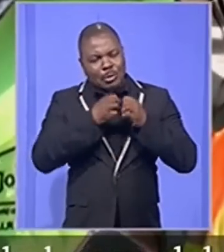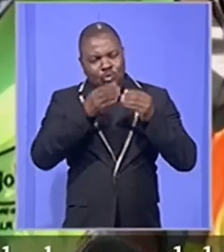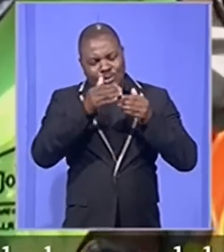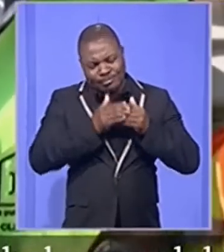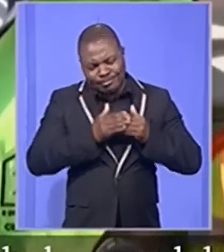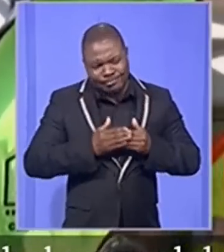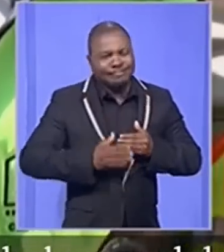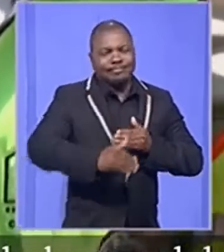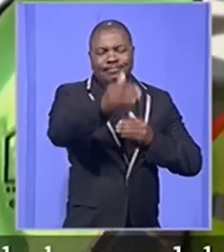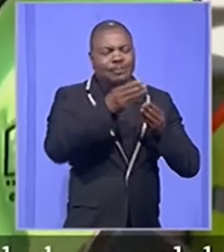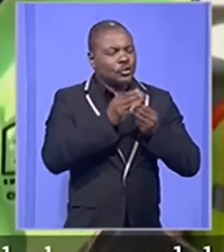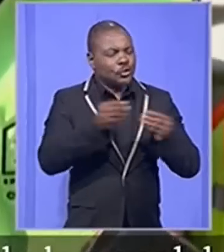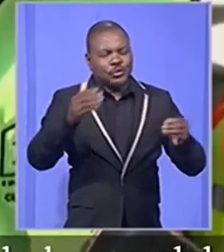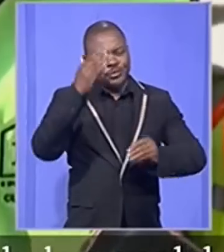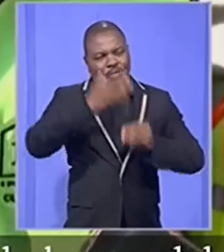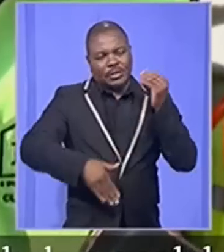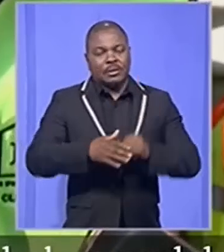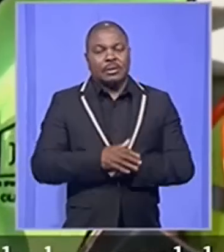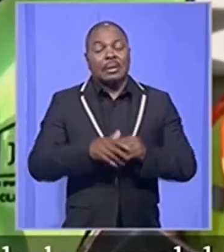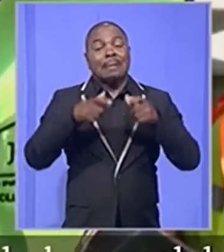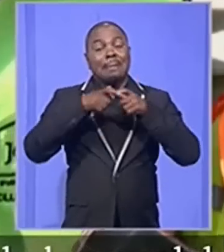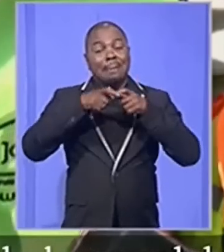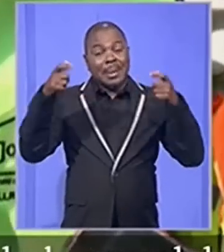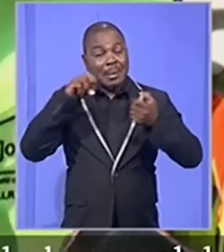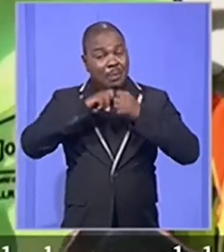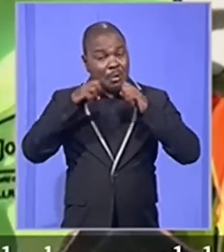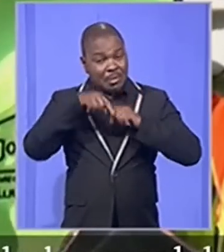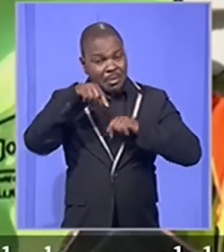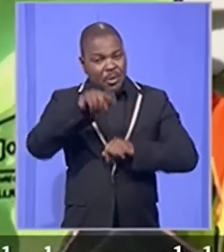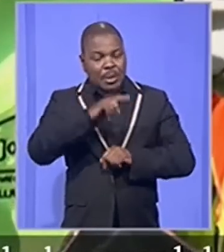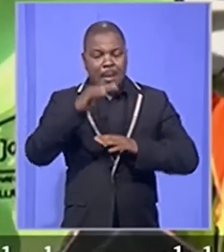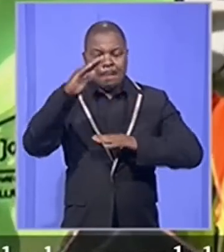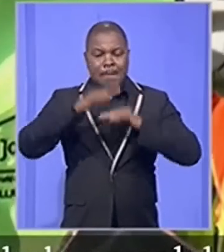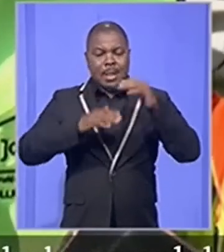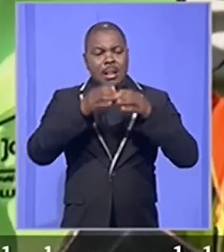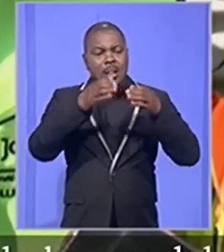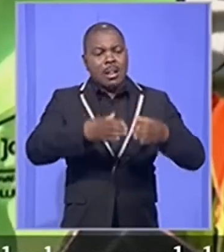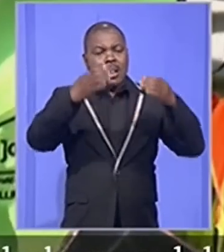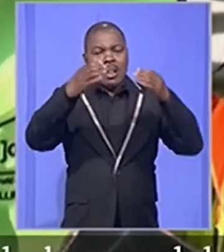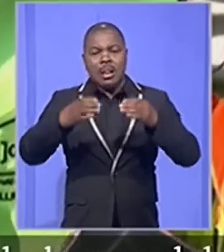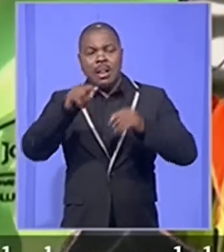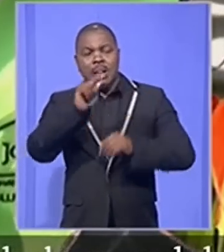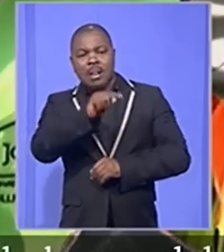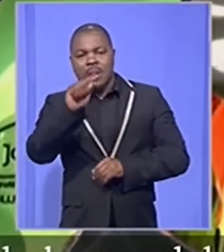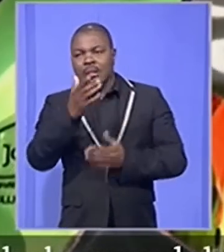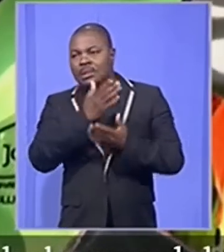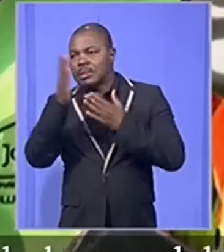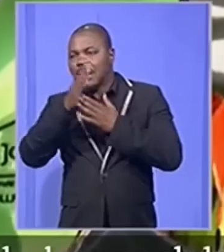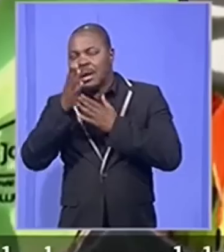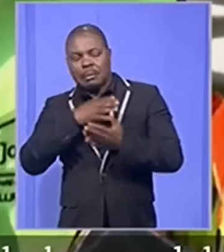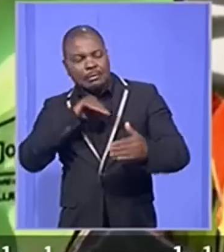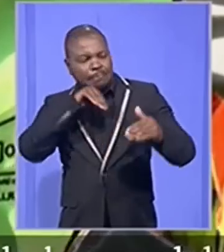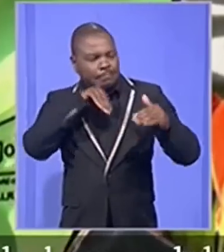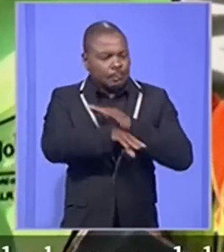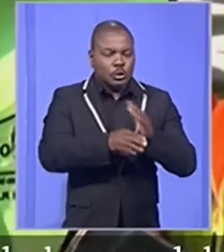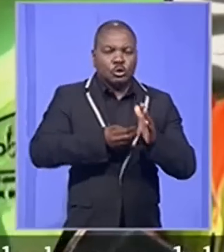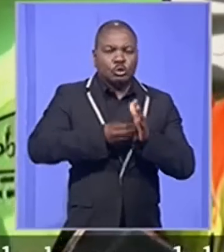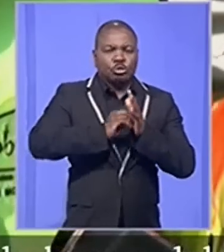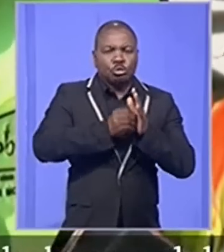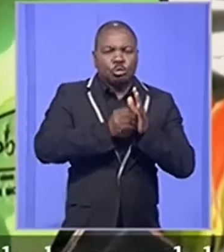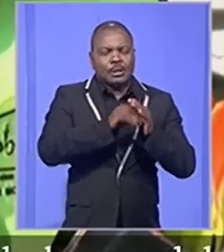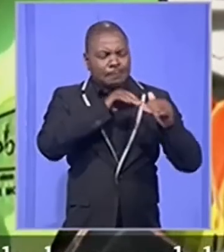solution. And one of the biggest problems that we're experiencing is those buildings that are constantly being hijacked by criminal